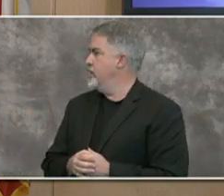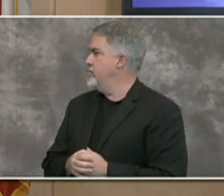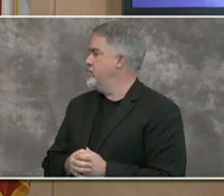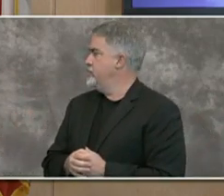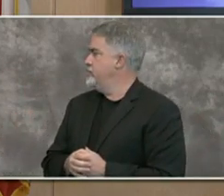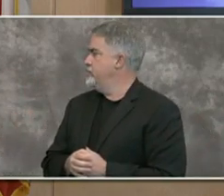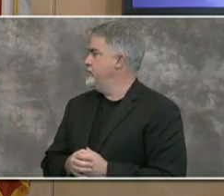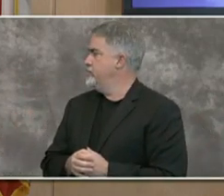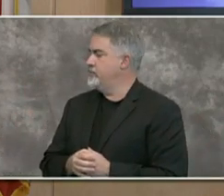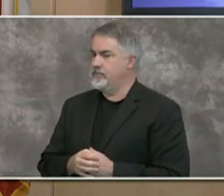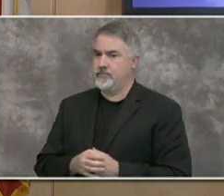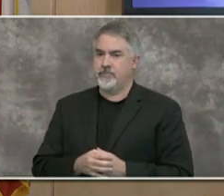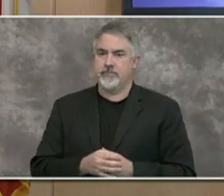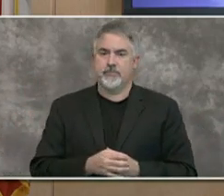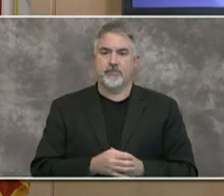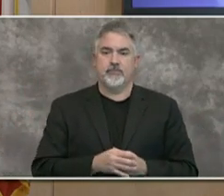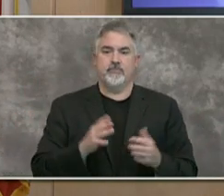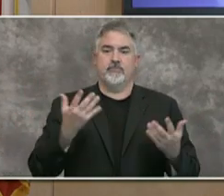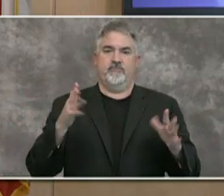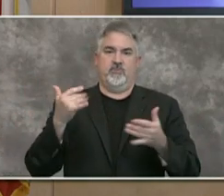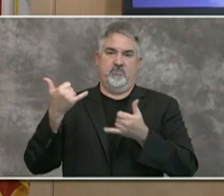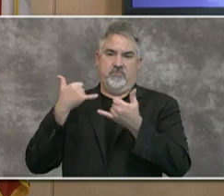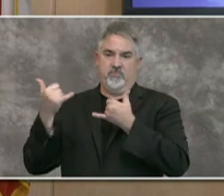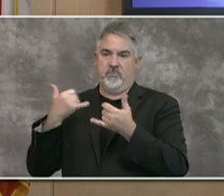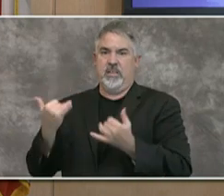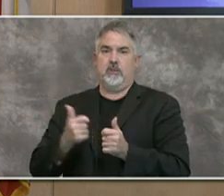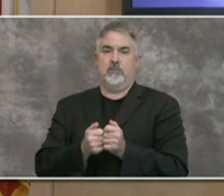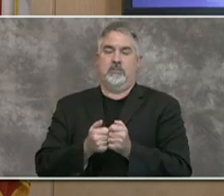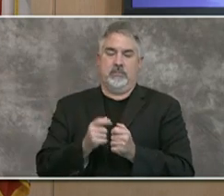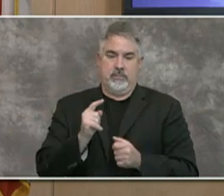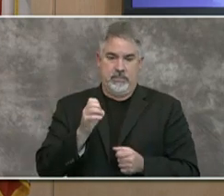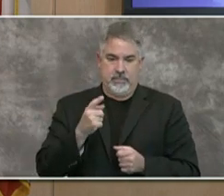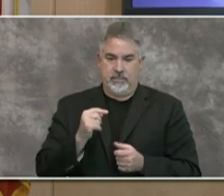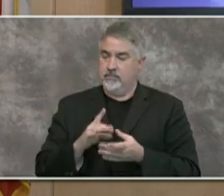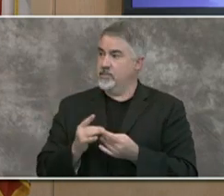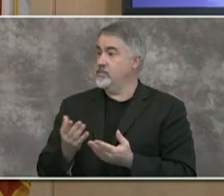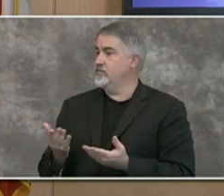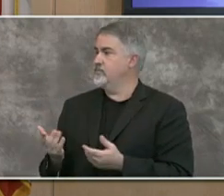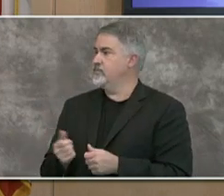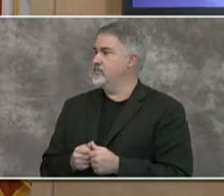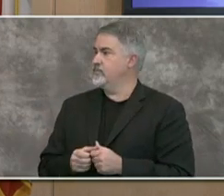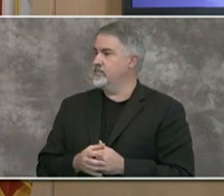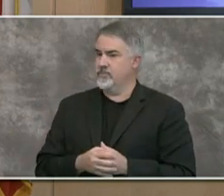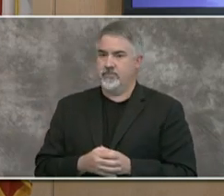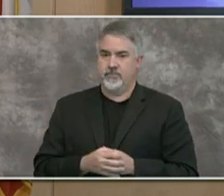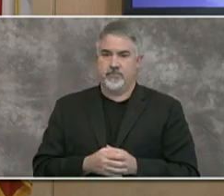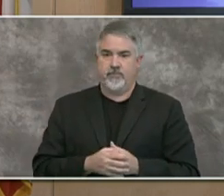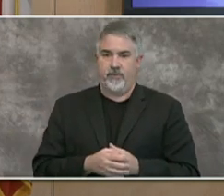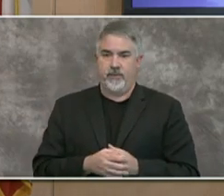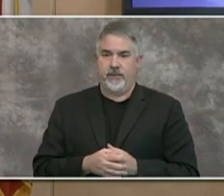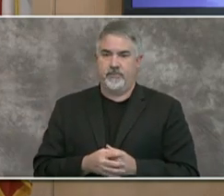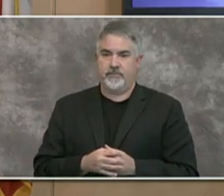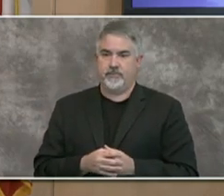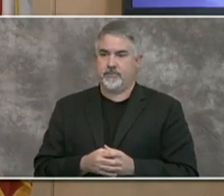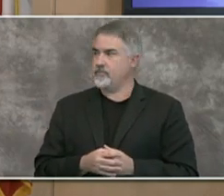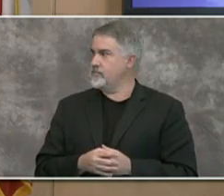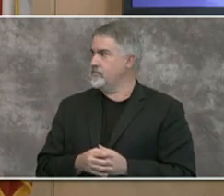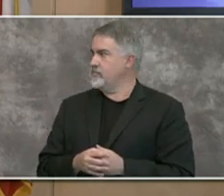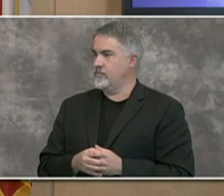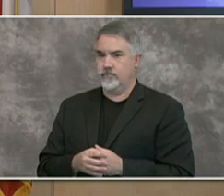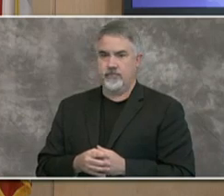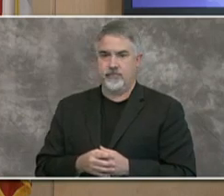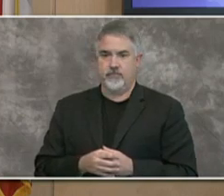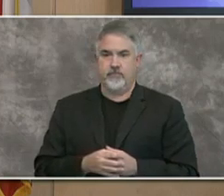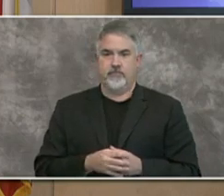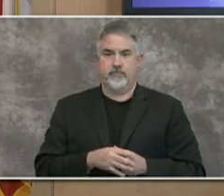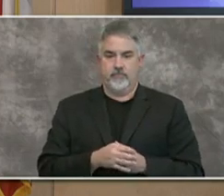Okay, that completes our phone-in calls. We're going to go down to the texted questions, and the first two are going to be responded to by Dr. McDonald. Thank you,